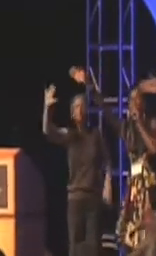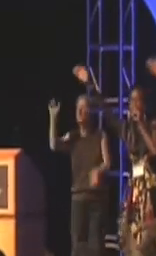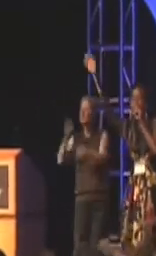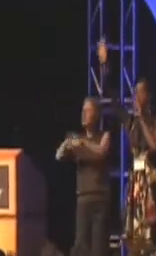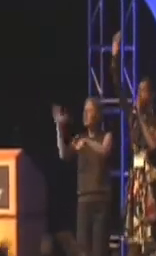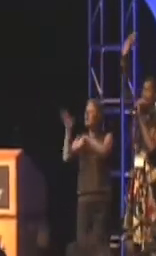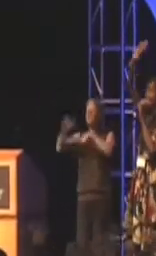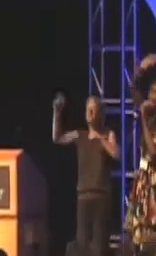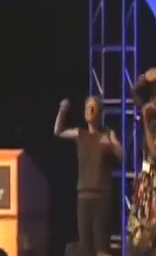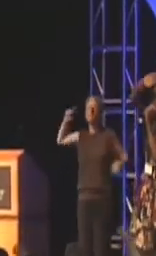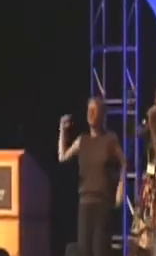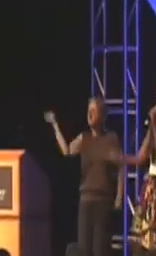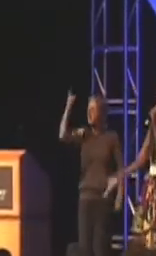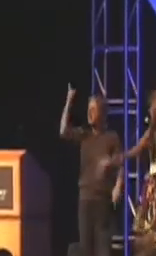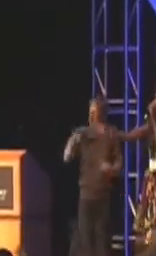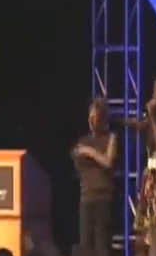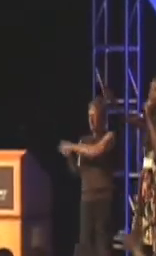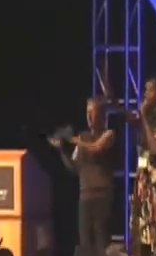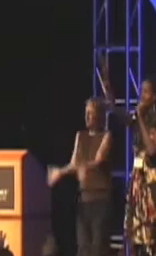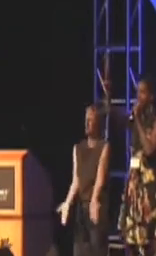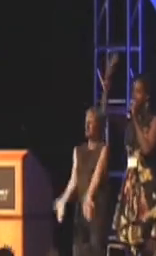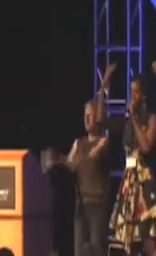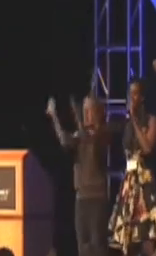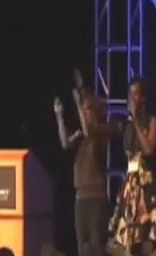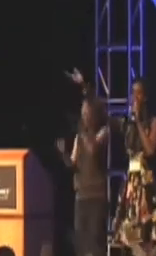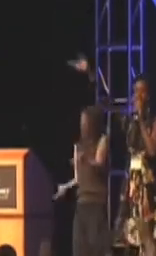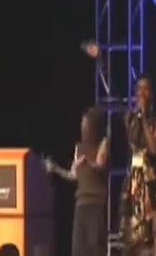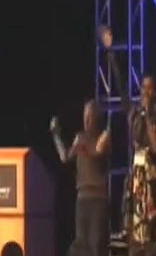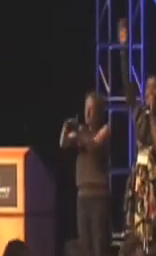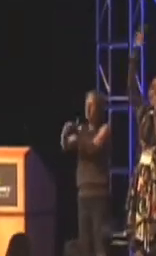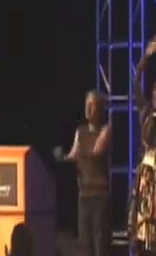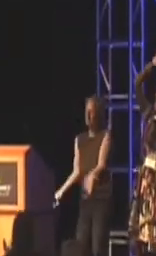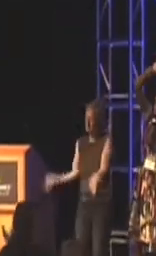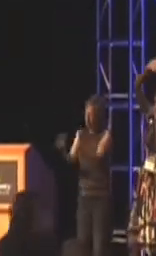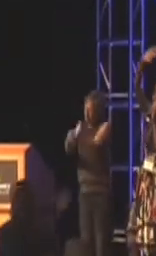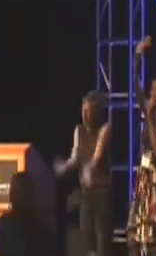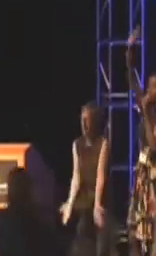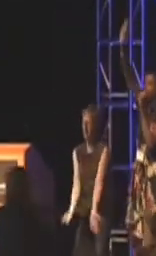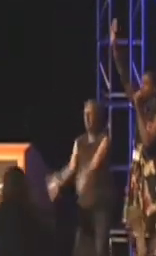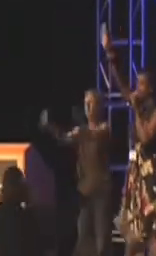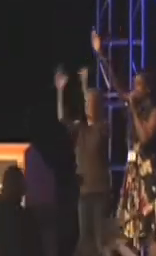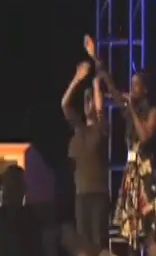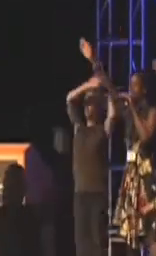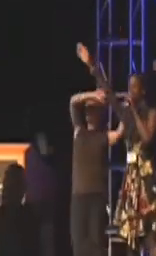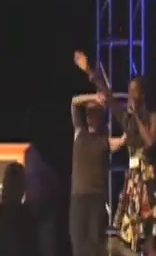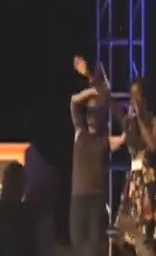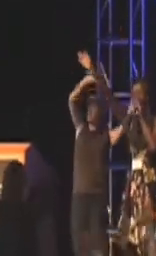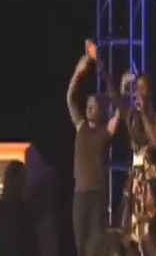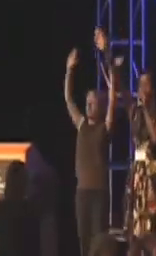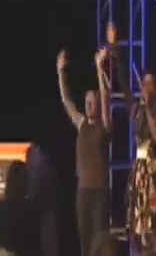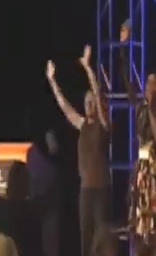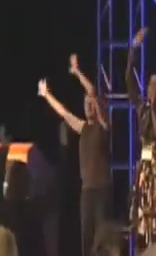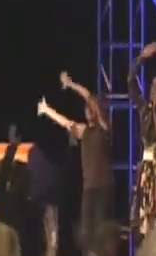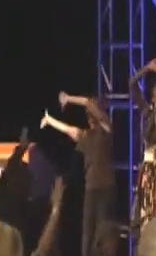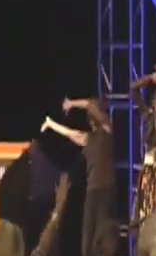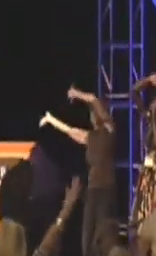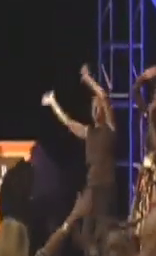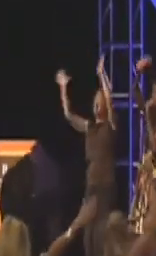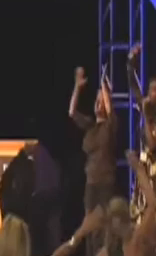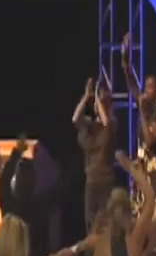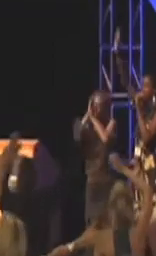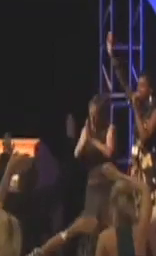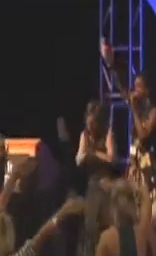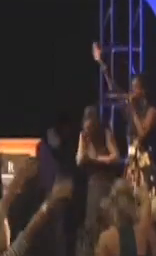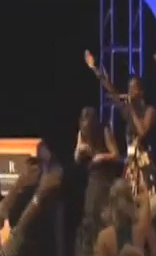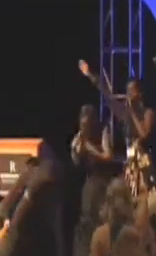me say it. Ayy ready. This is a call to action. Stand up. And wave your agreeance and your pledge to help end